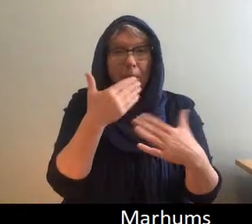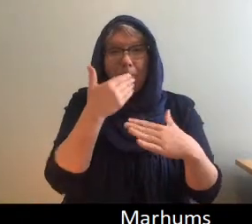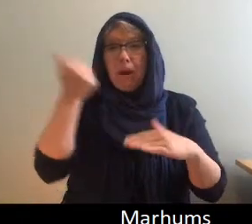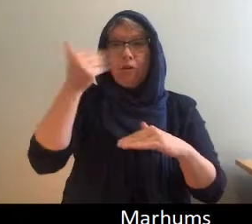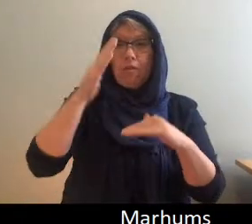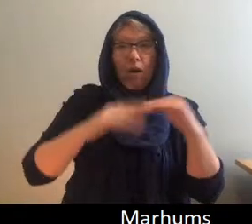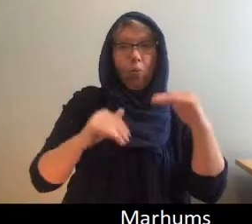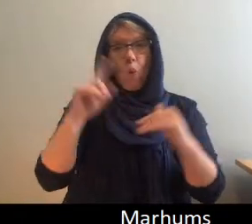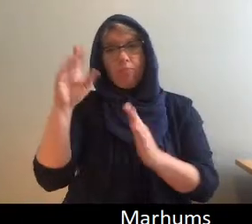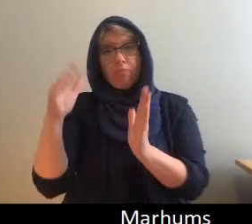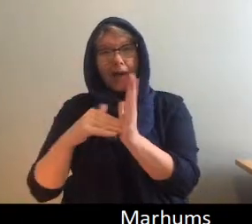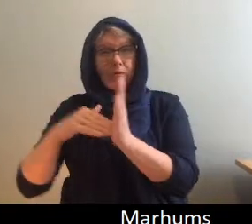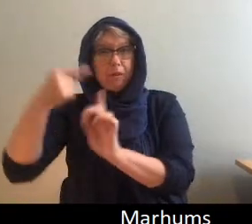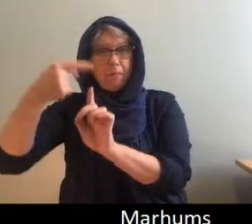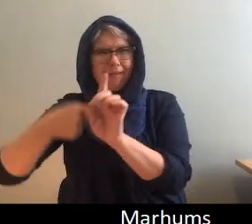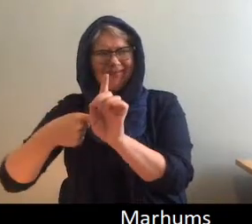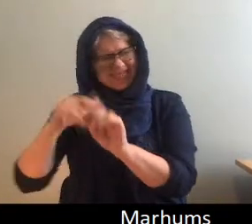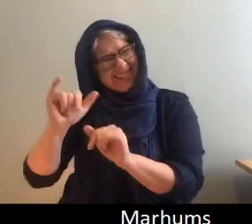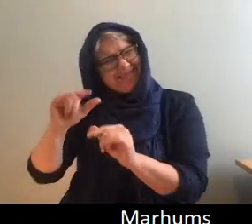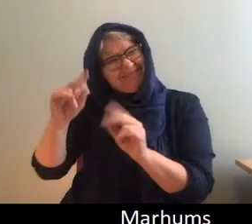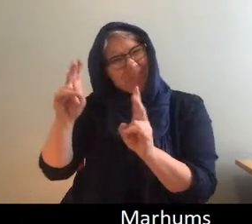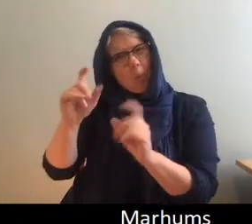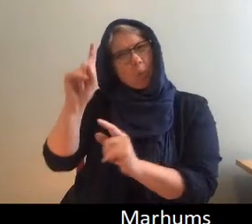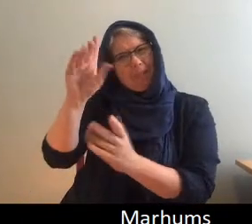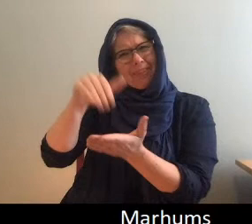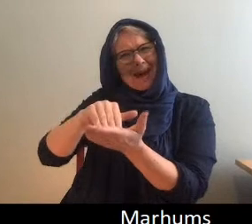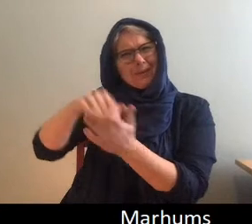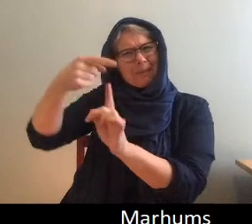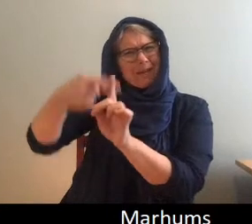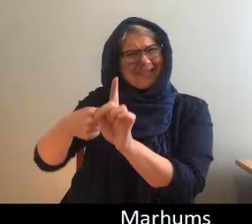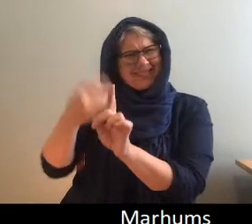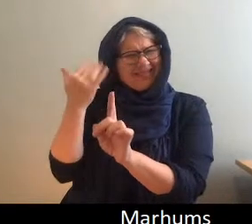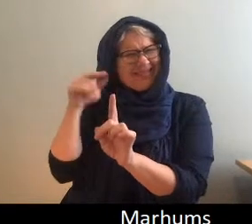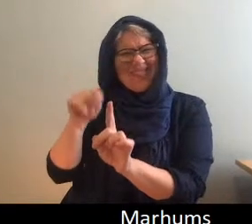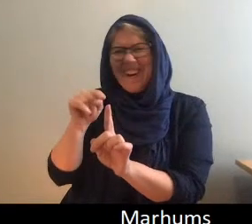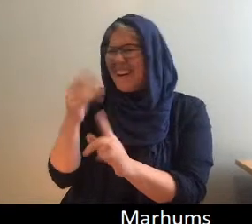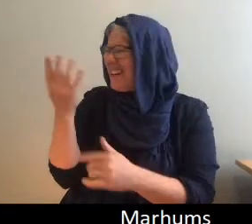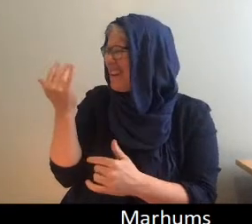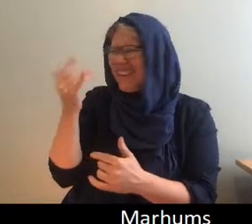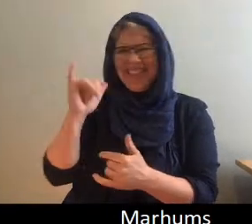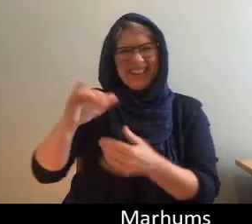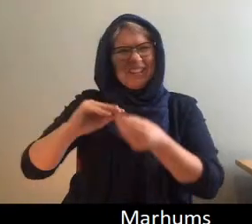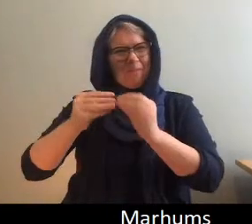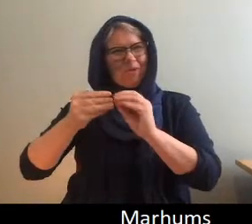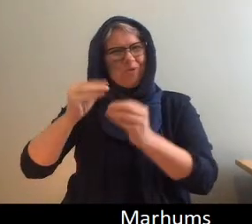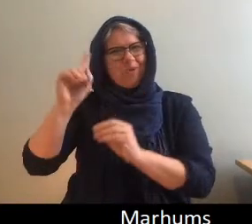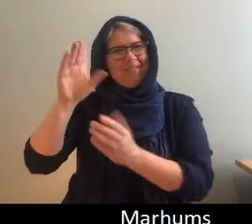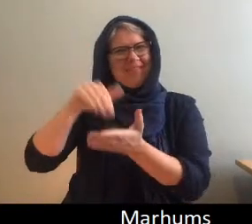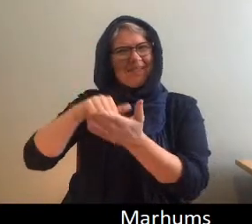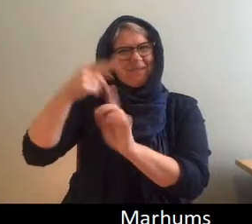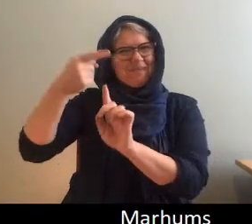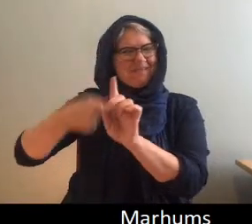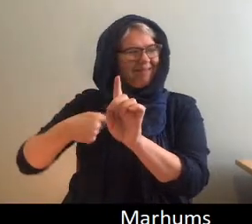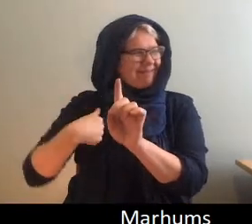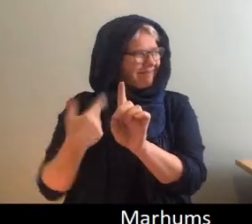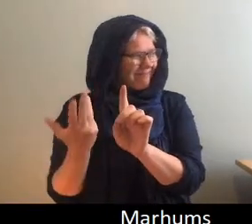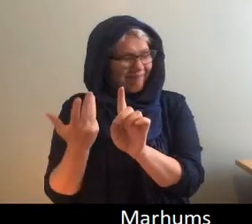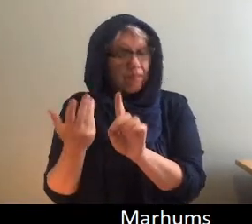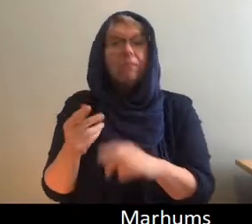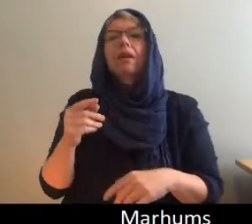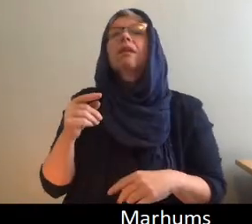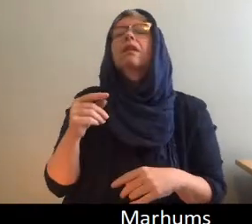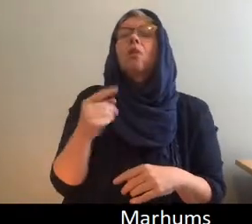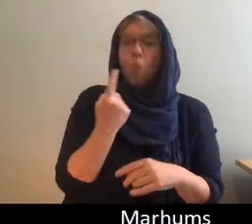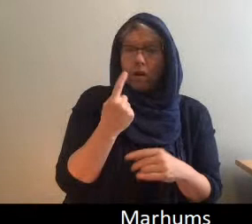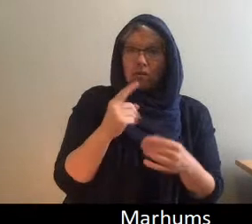were ruling over the Muslim community. And pretending to be Muslims, they were ruling over them for 1,000 months, so